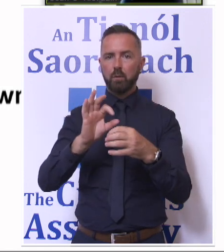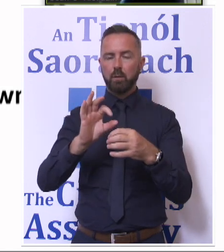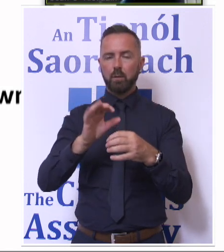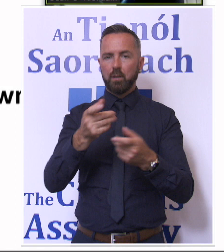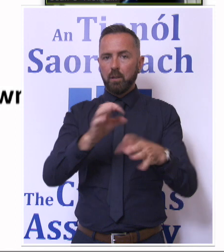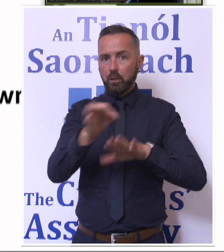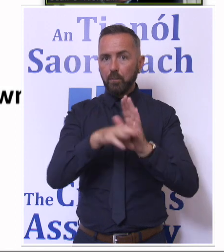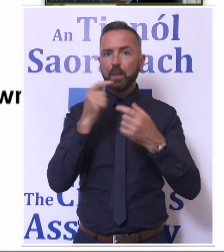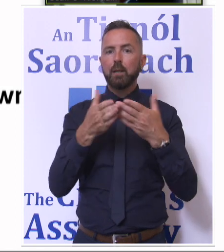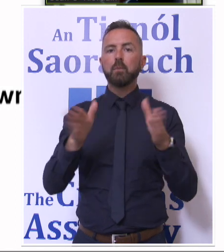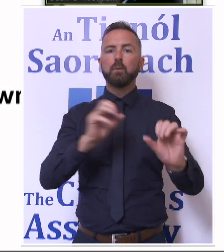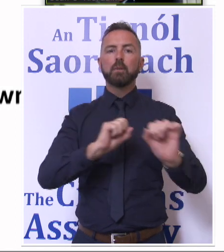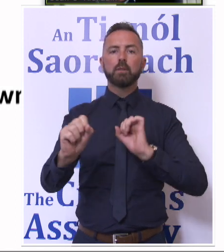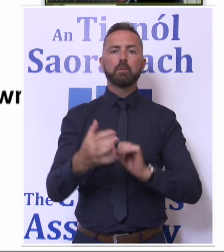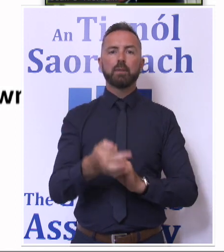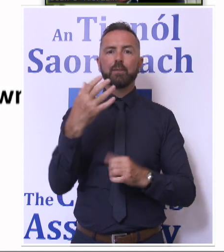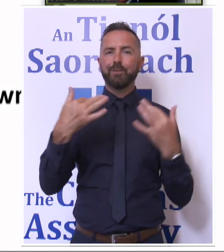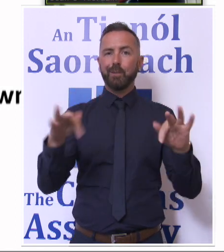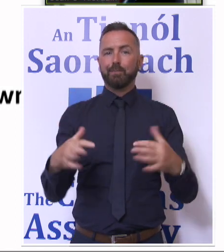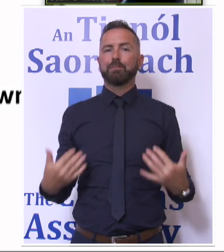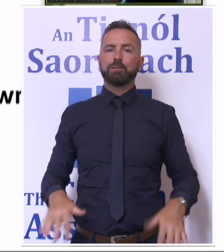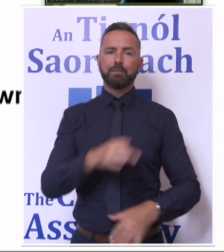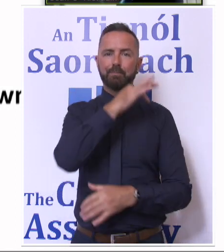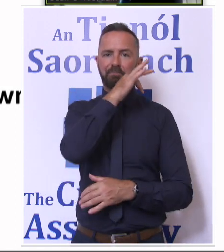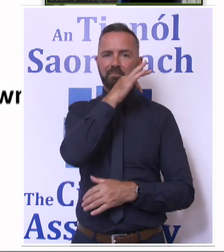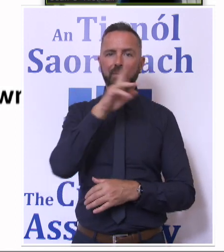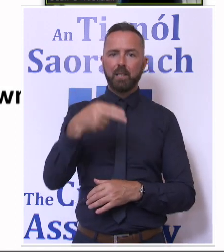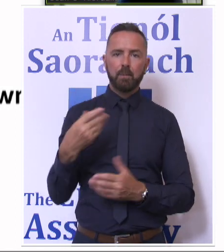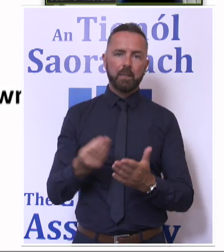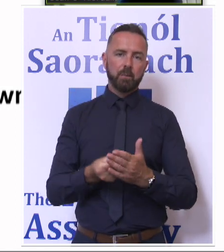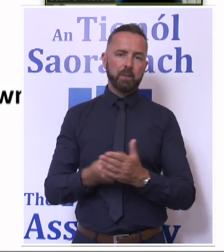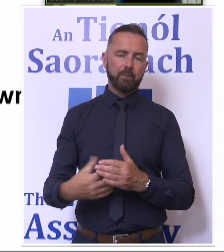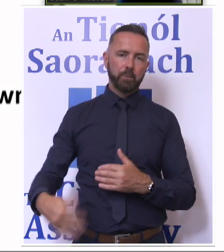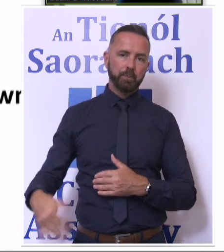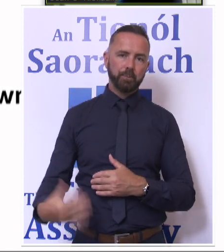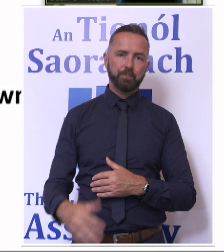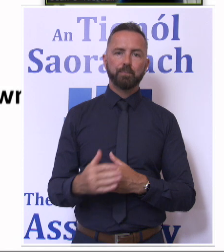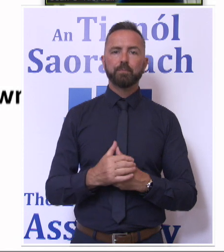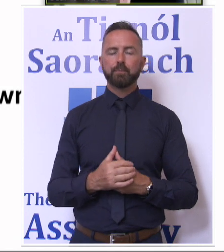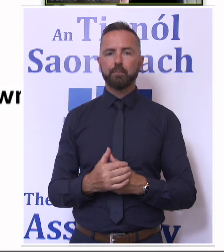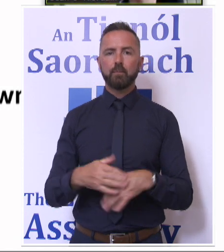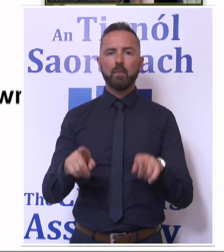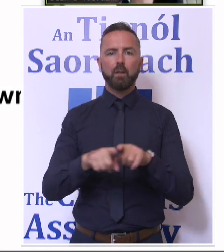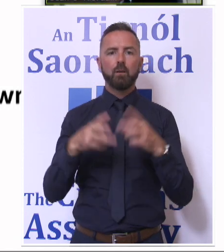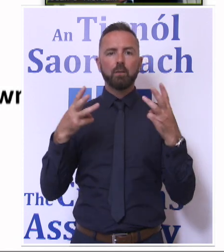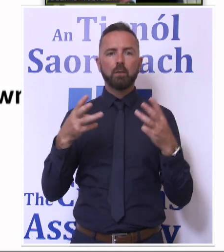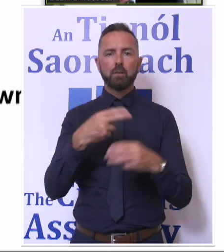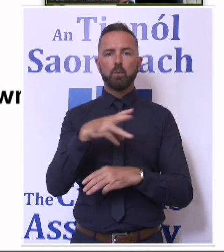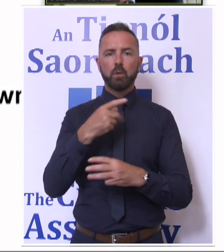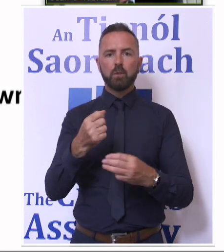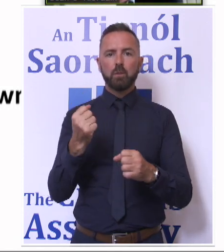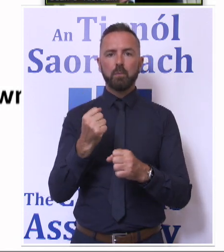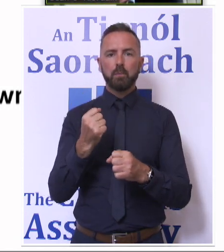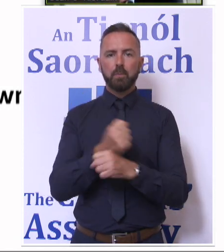service. And if that's gotten wrong, it can be very, very expensive. It also allows us to benchmark ourselves. And again, Dermot really highlighted